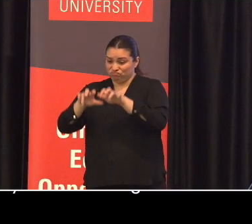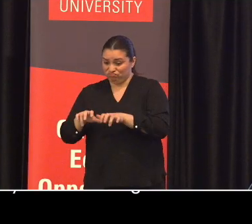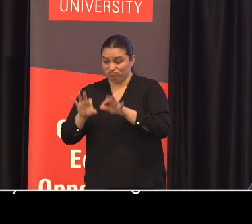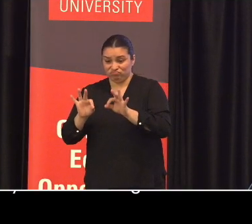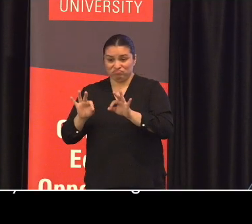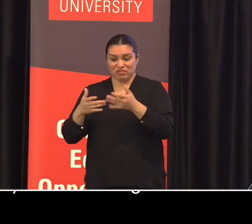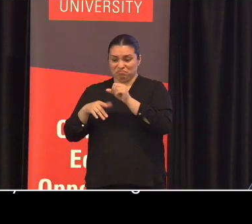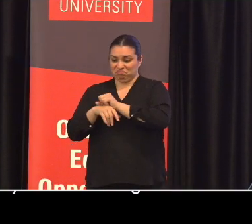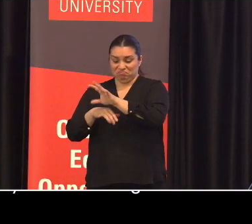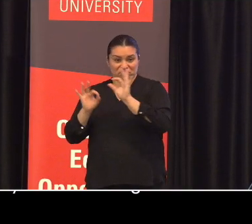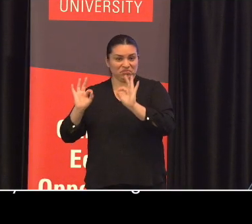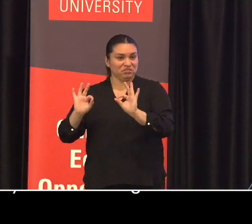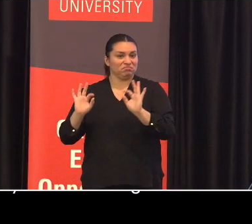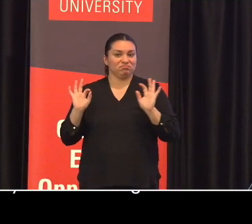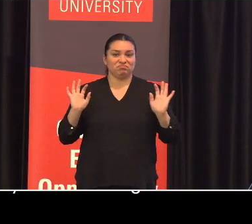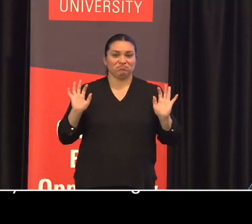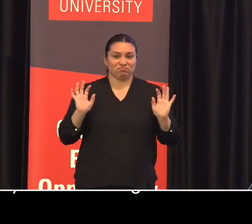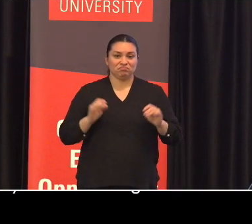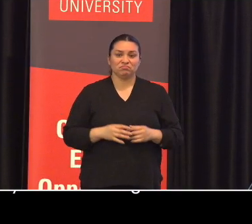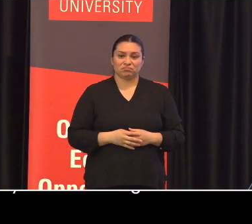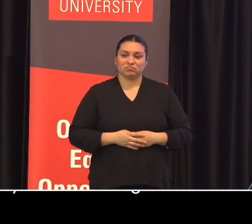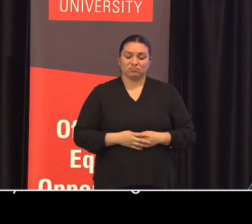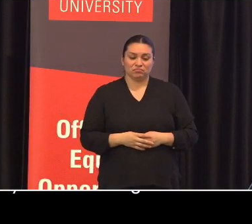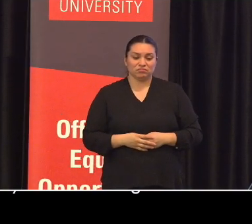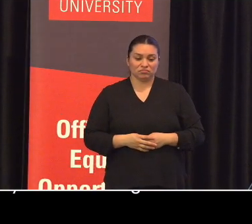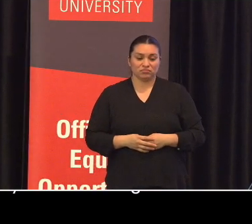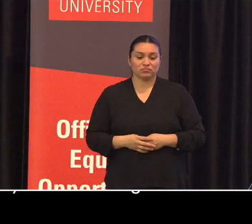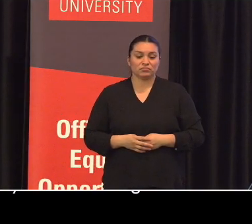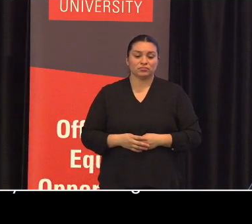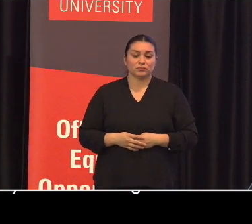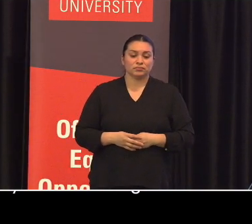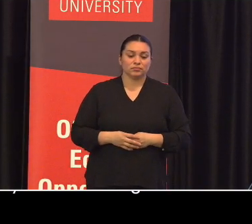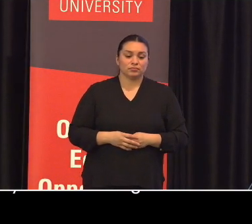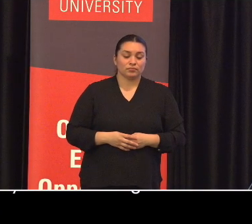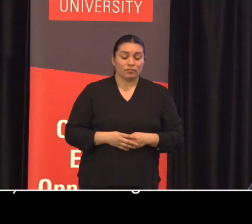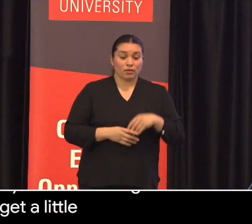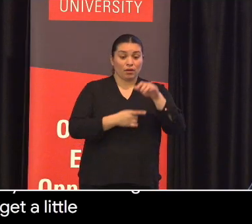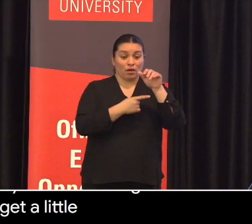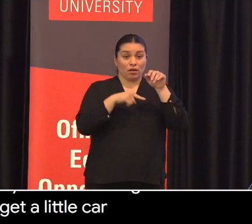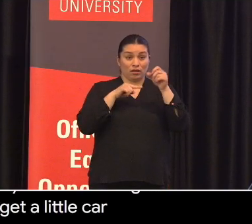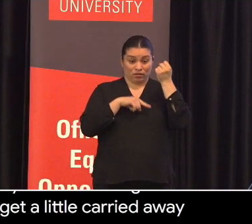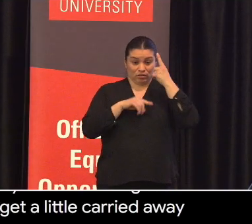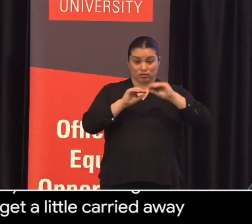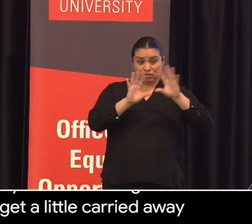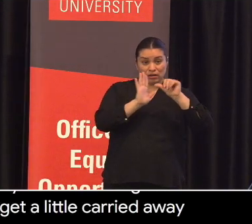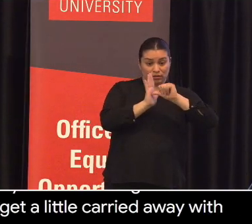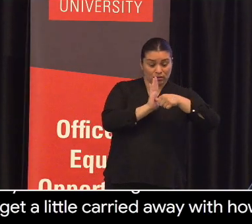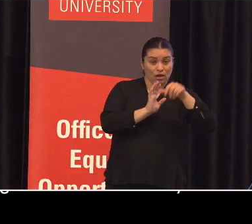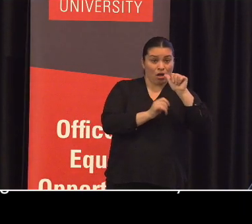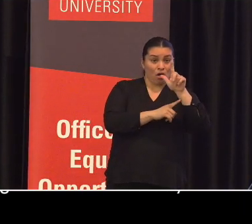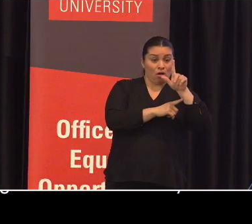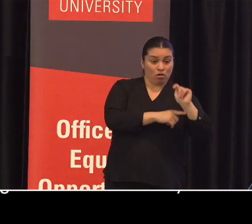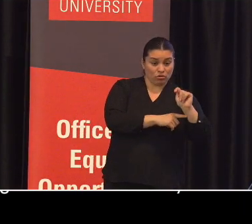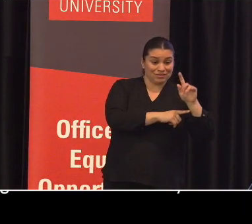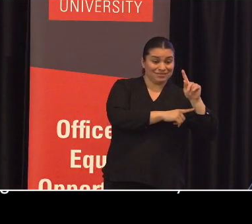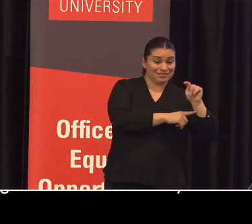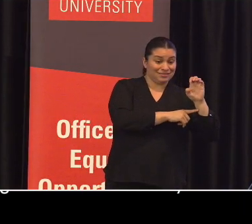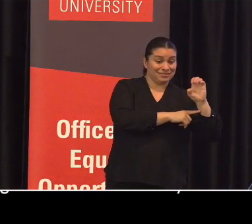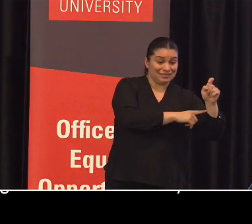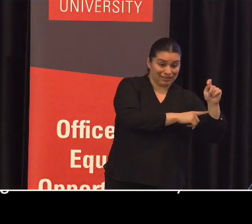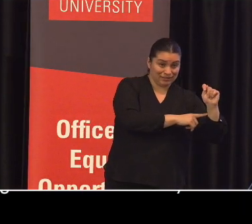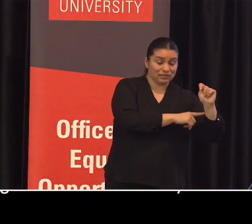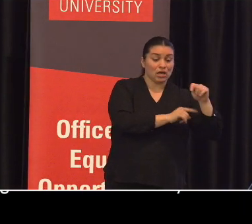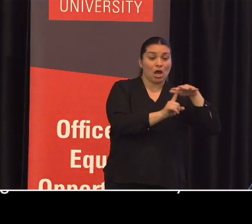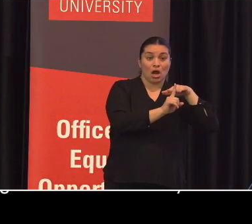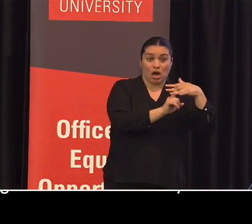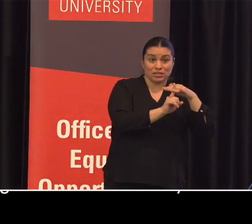So I'm going to give you an example of alt text and context, right? Because sometimes we get a little carried away with how much we put in alternative text